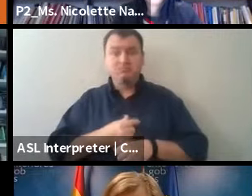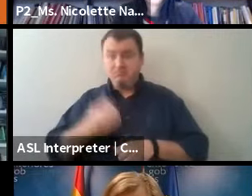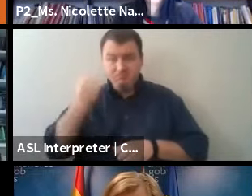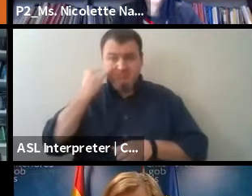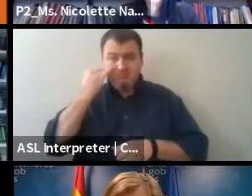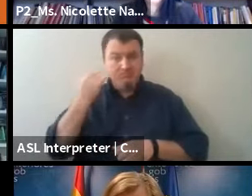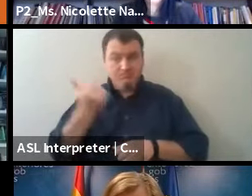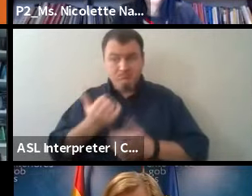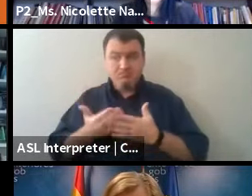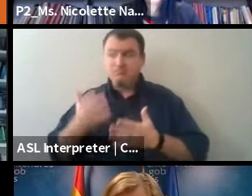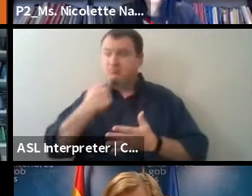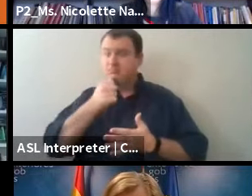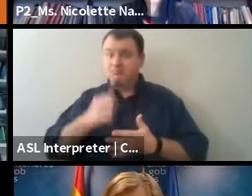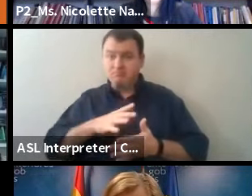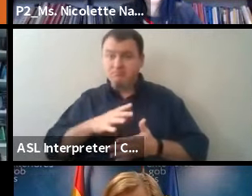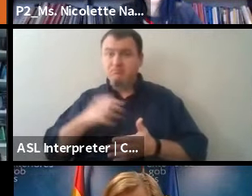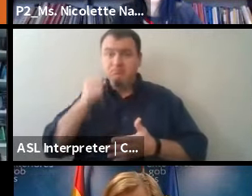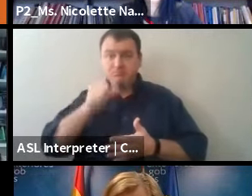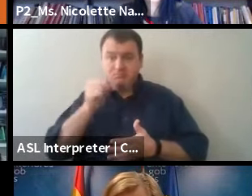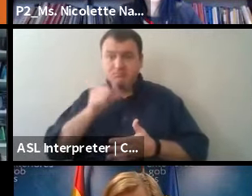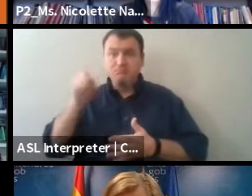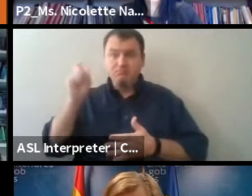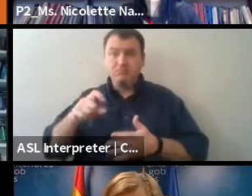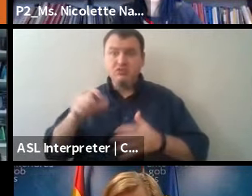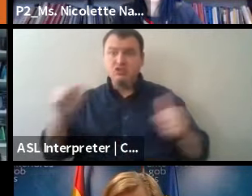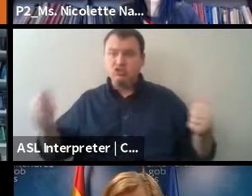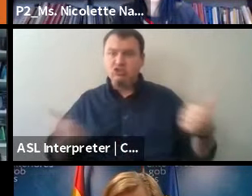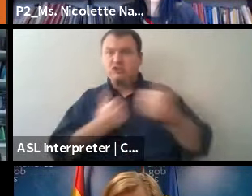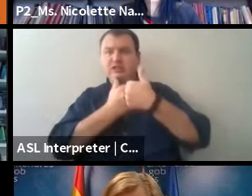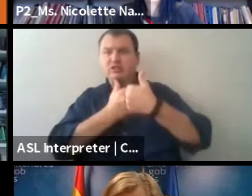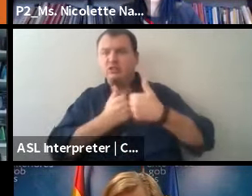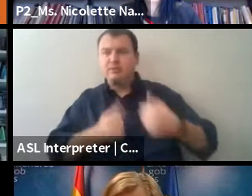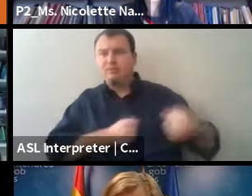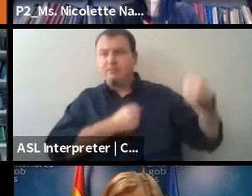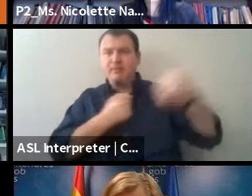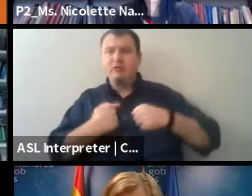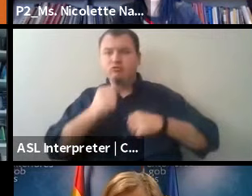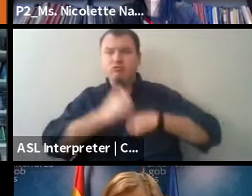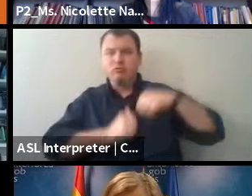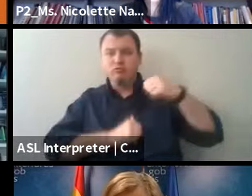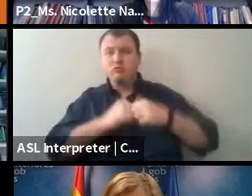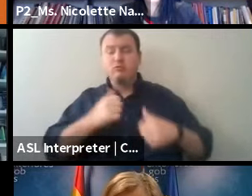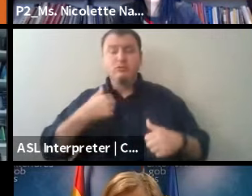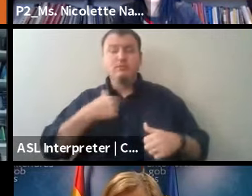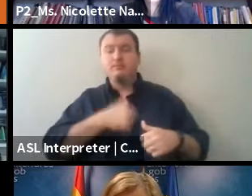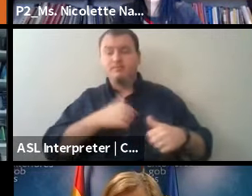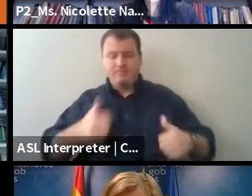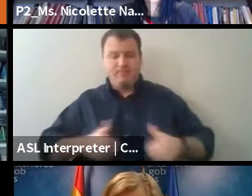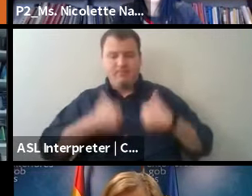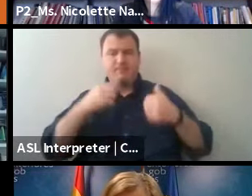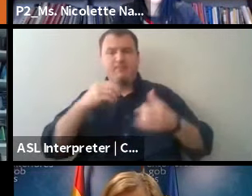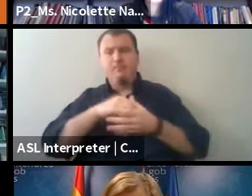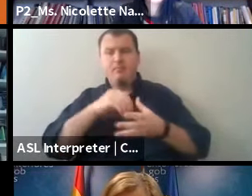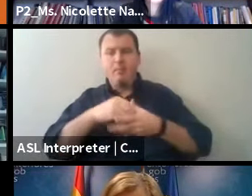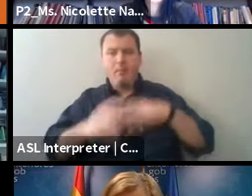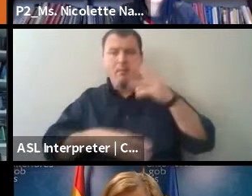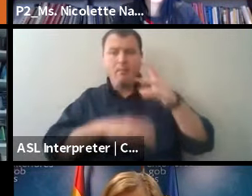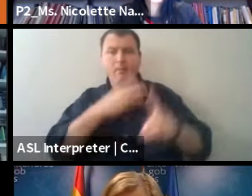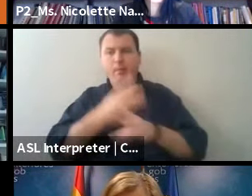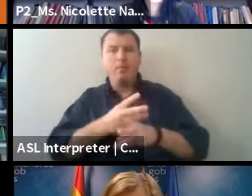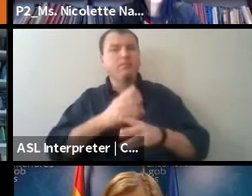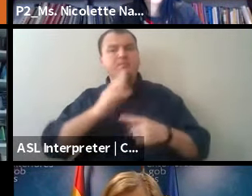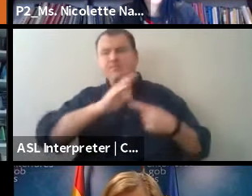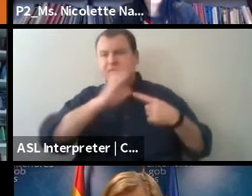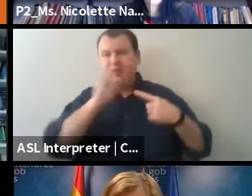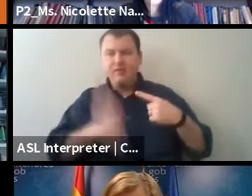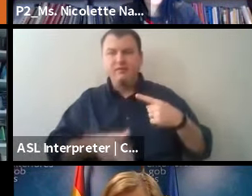young women and girls must challenge the power structure. We live within a world that has never,